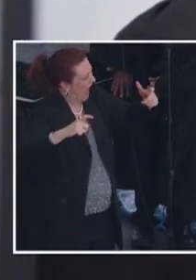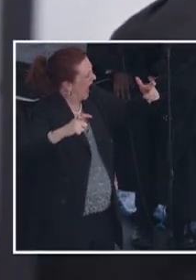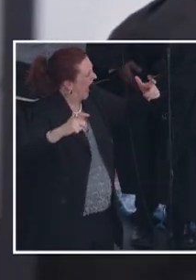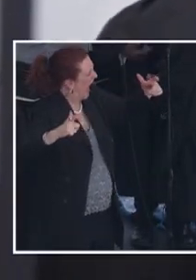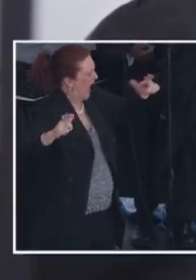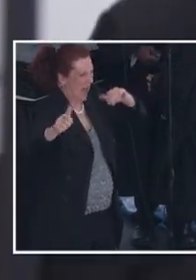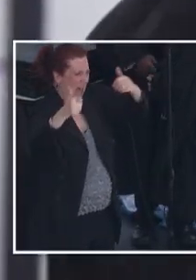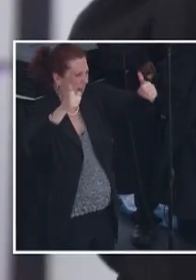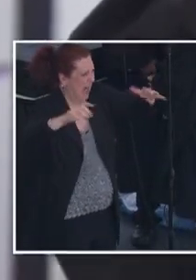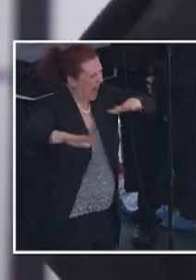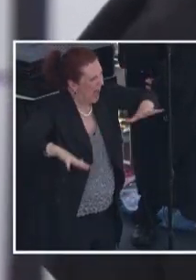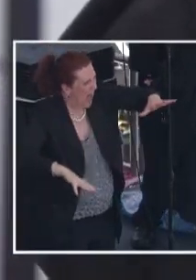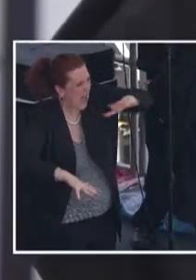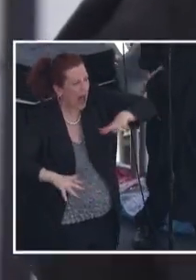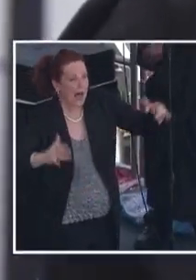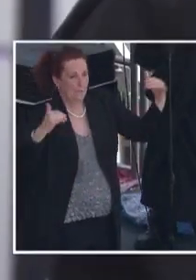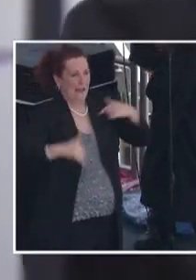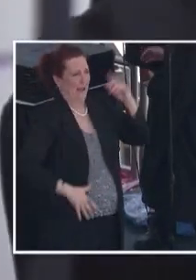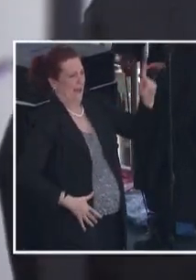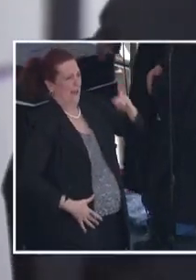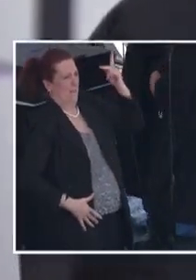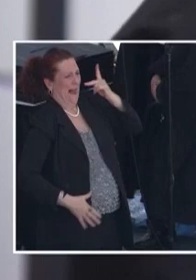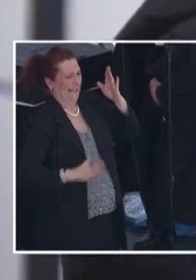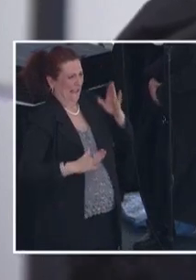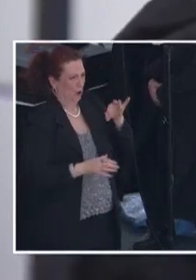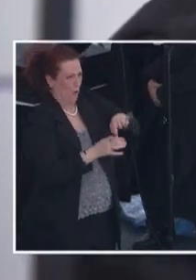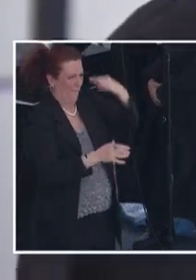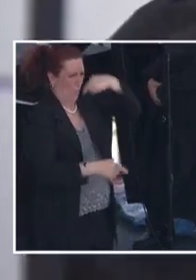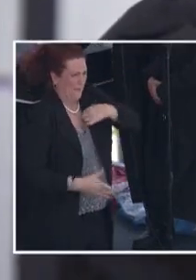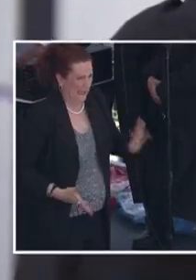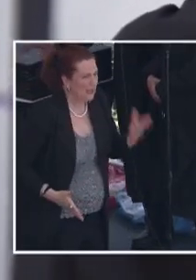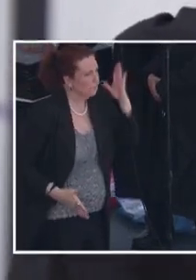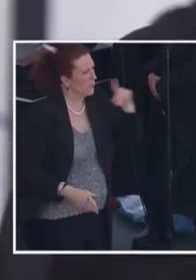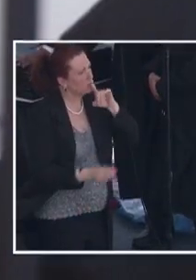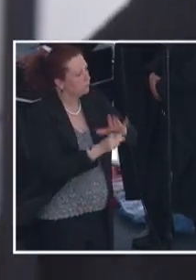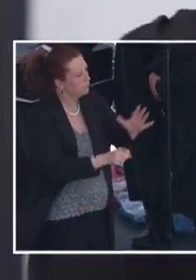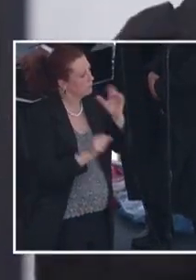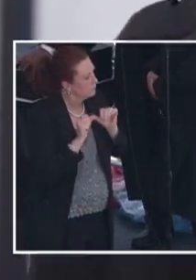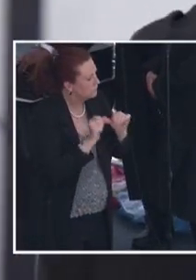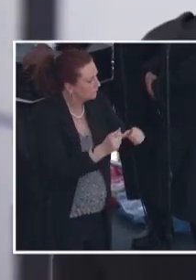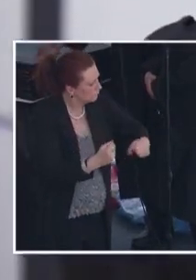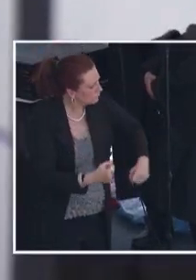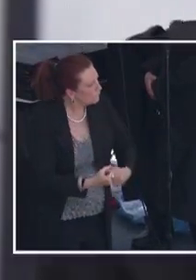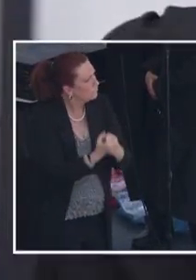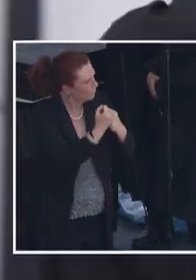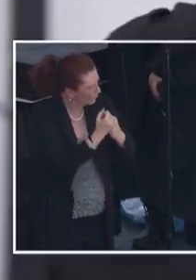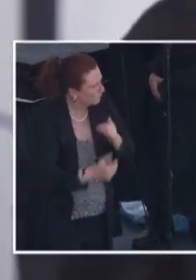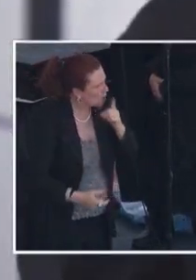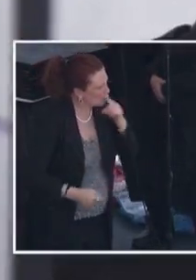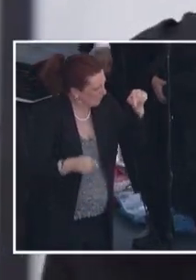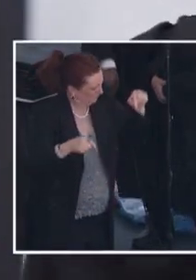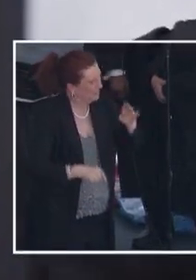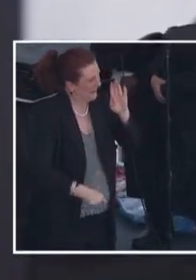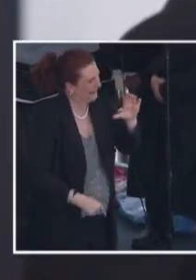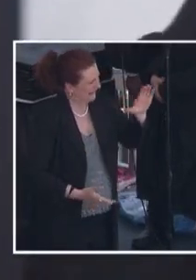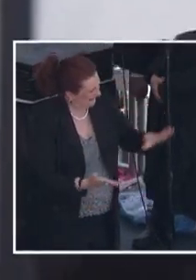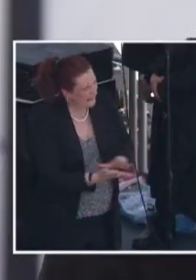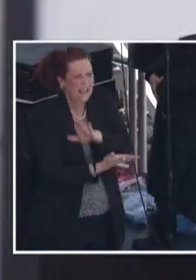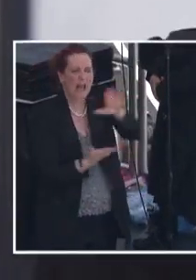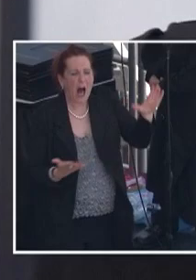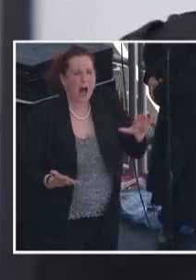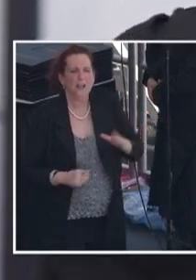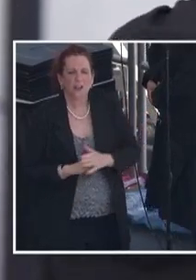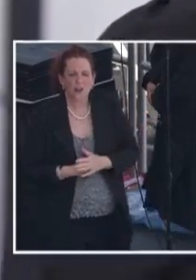elected official, I give you my promise that I will continue to support and make this college be